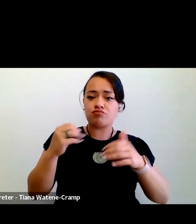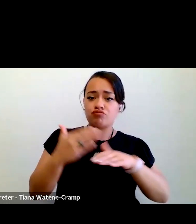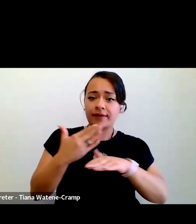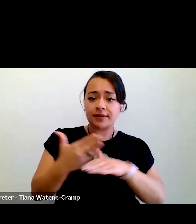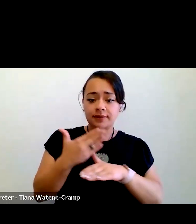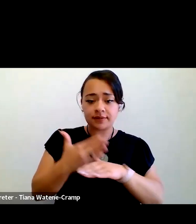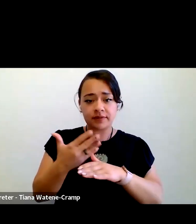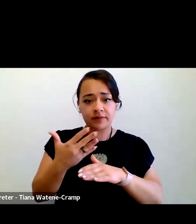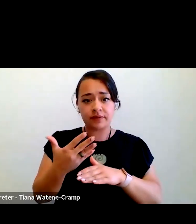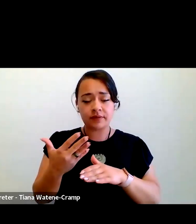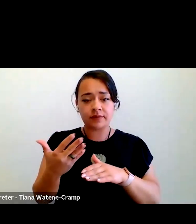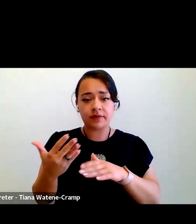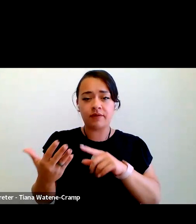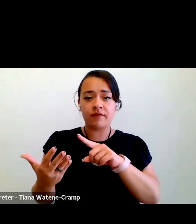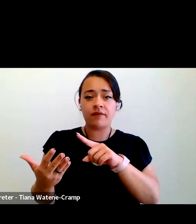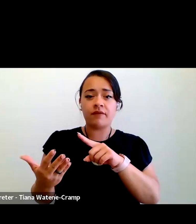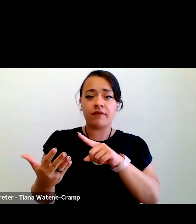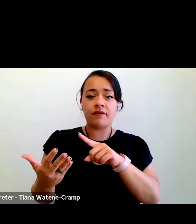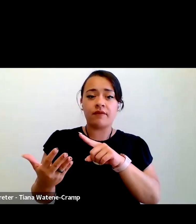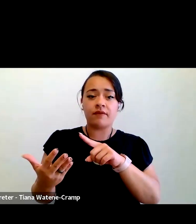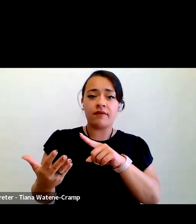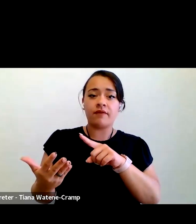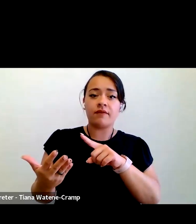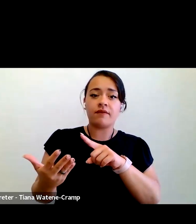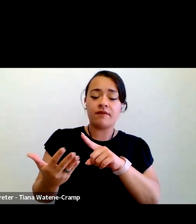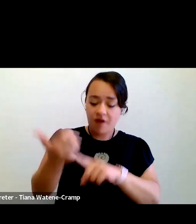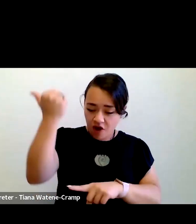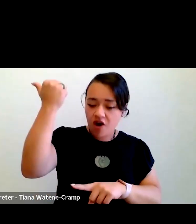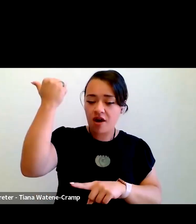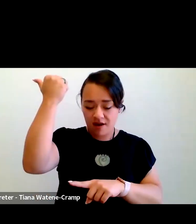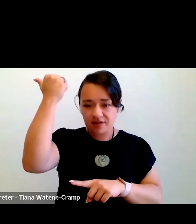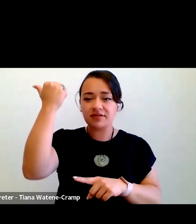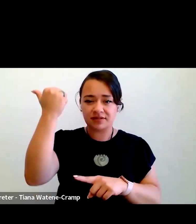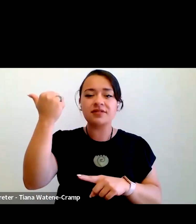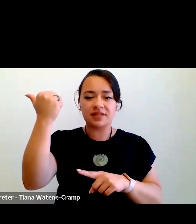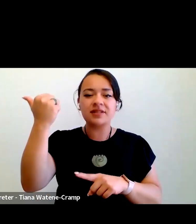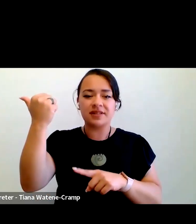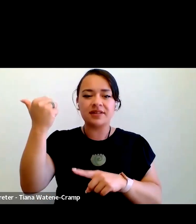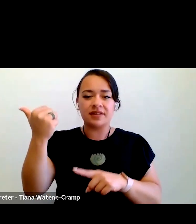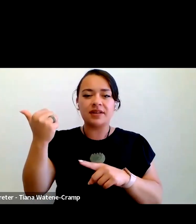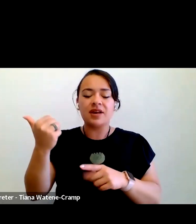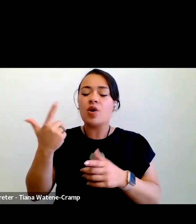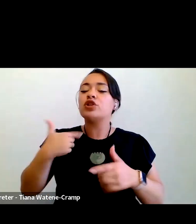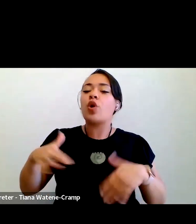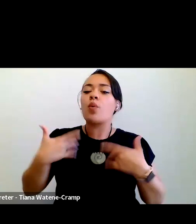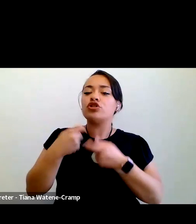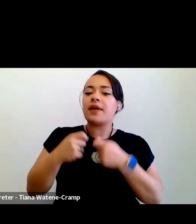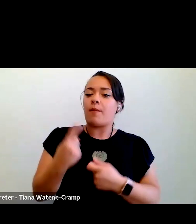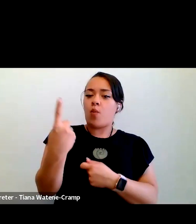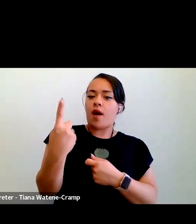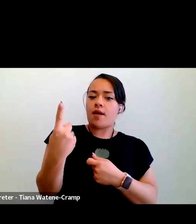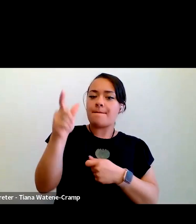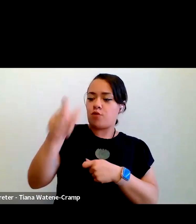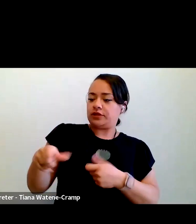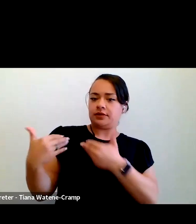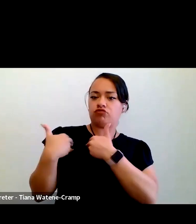that individual leaves, cultural safety lives with them. If you're committed to the cultural safety of First Nations people, but also all people, it has to be embedded